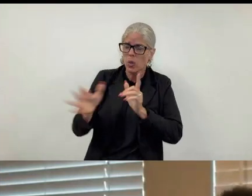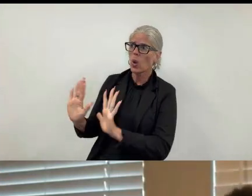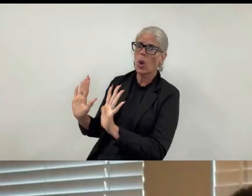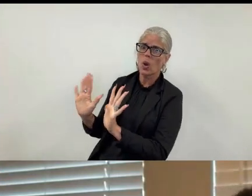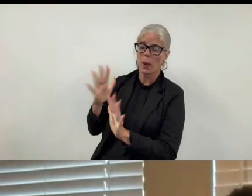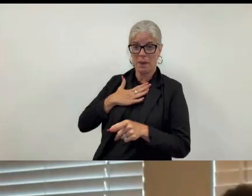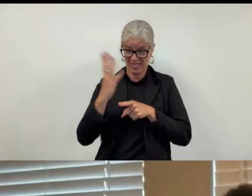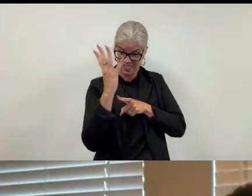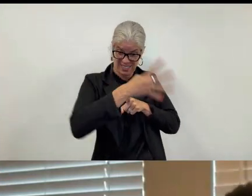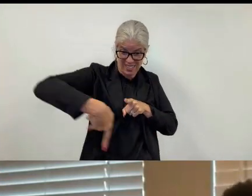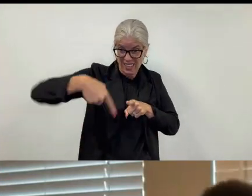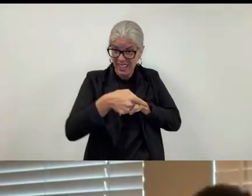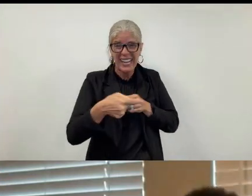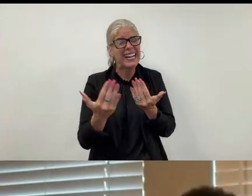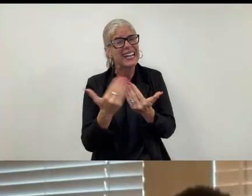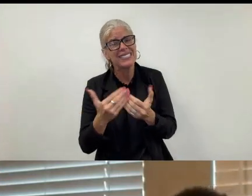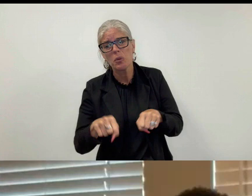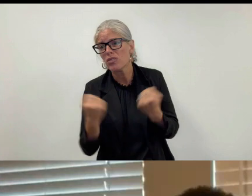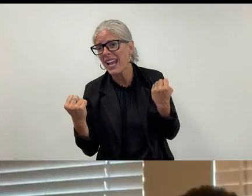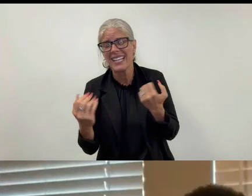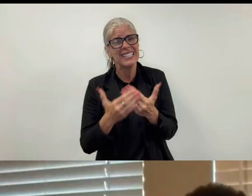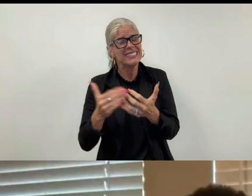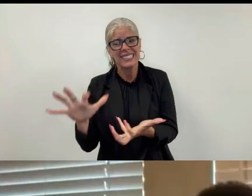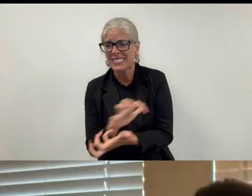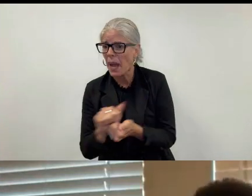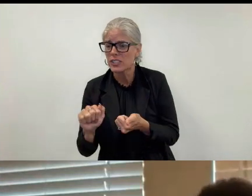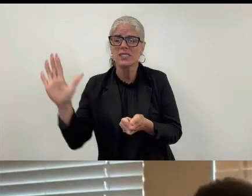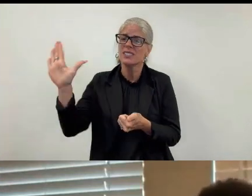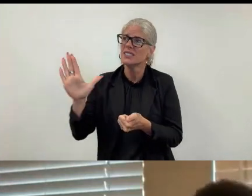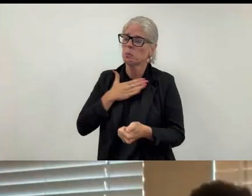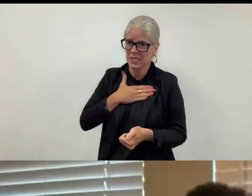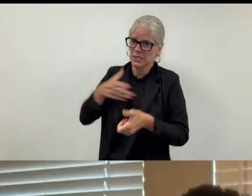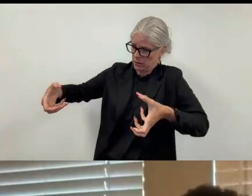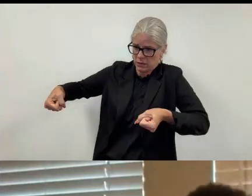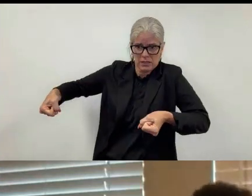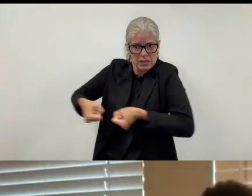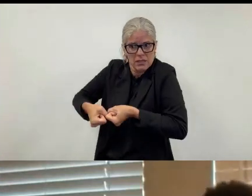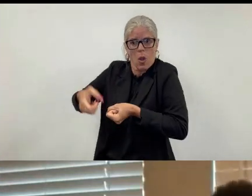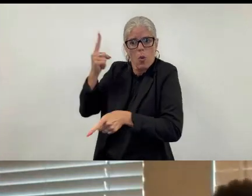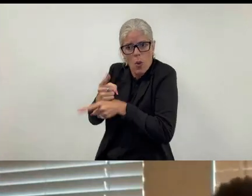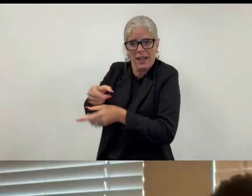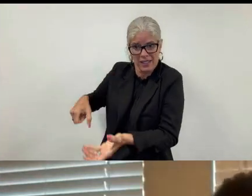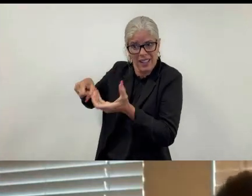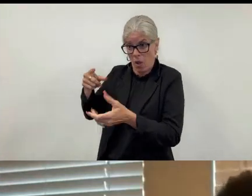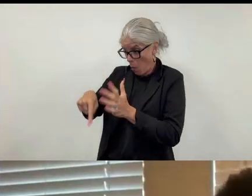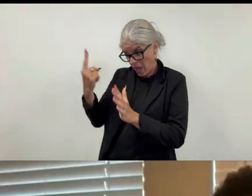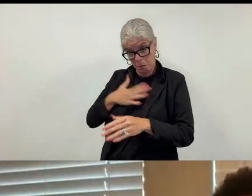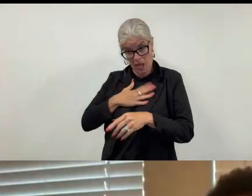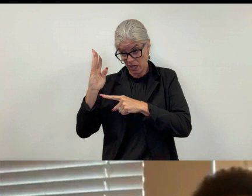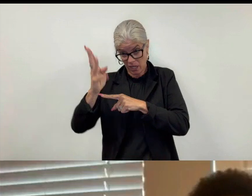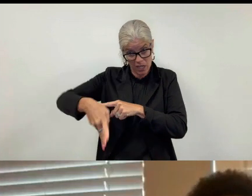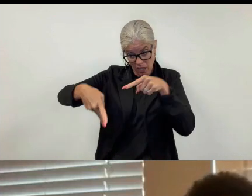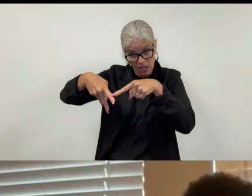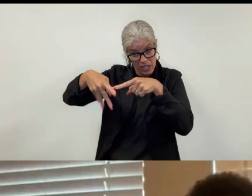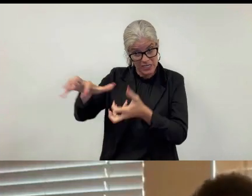manual chairs like mine can just pop right off. And that's a one-way street to immediate damage to my wheelchair, which of course can ruin any trip, whether